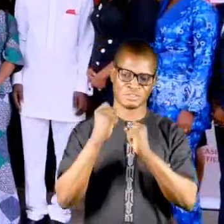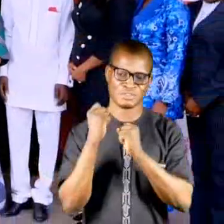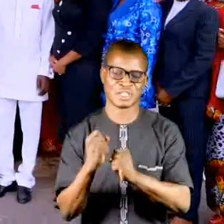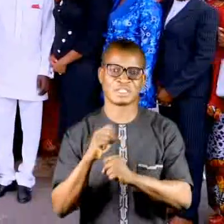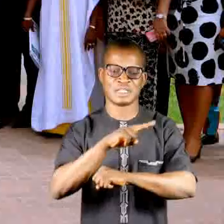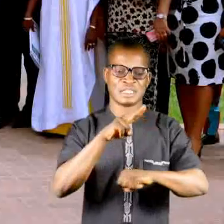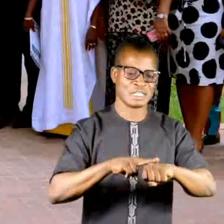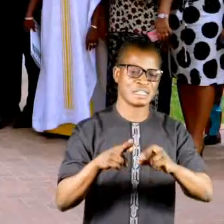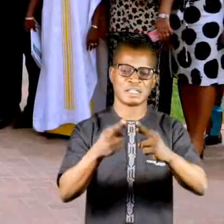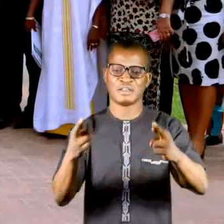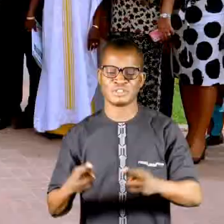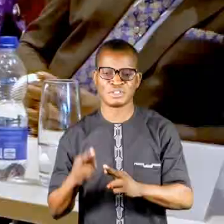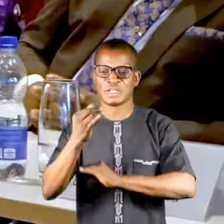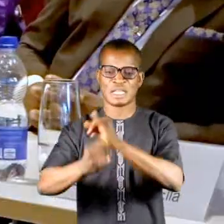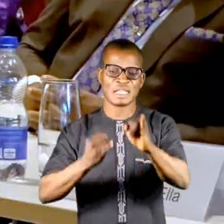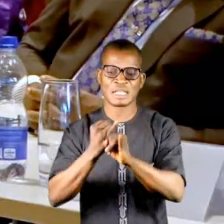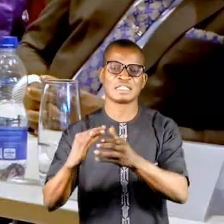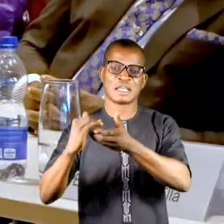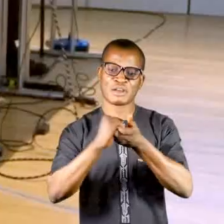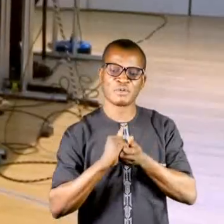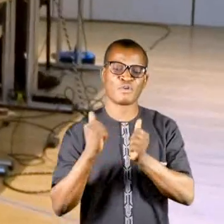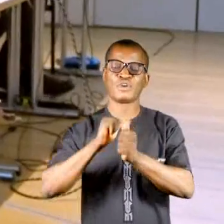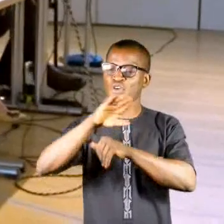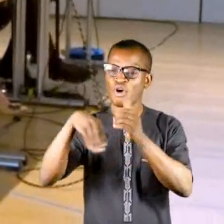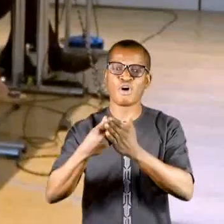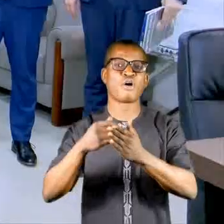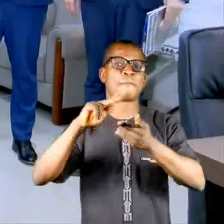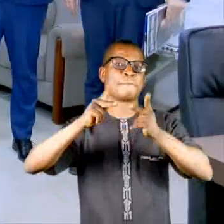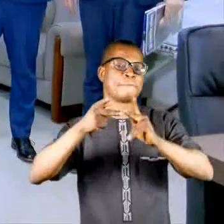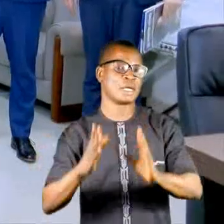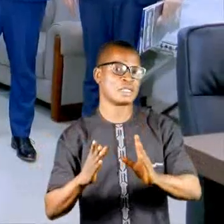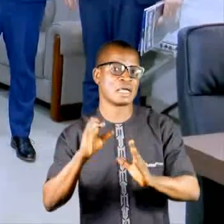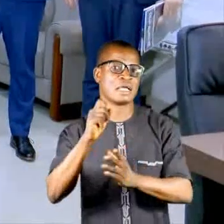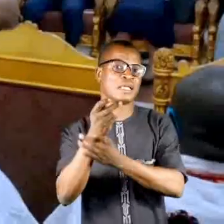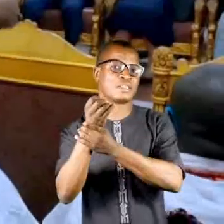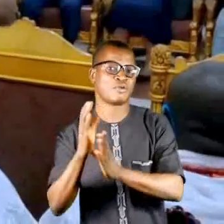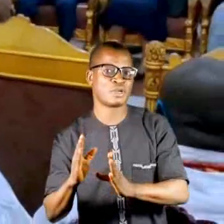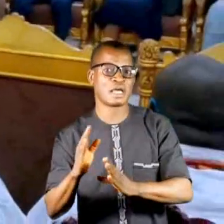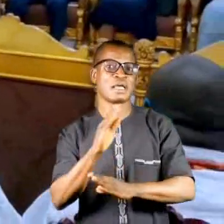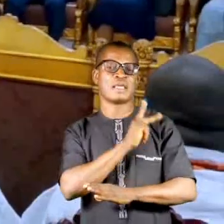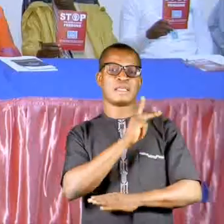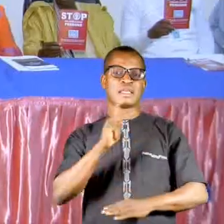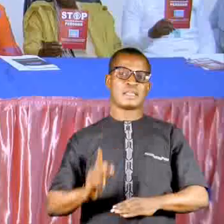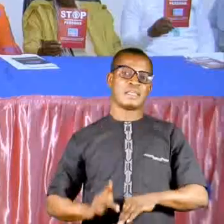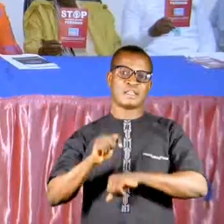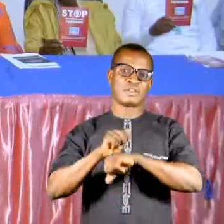the national, regional and international collaboration with all partners, stakeholders, traditional